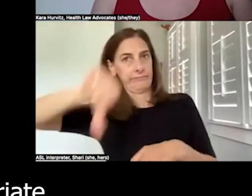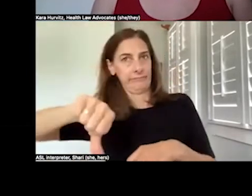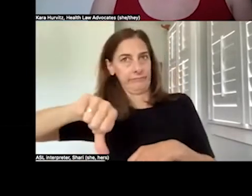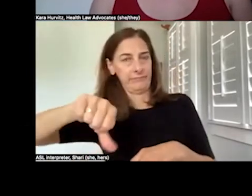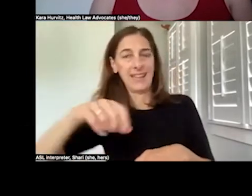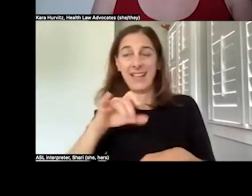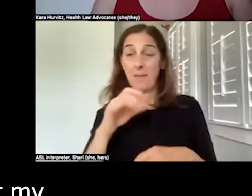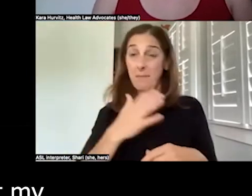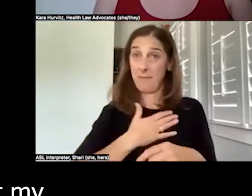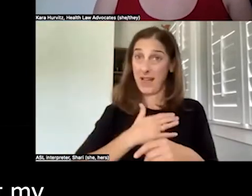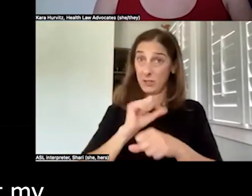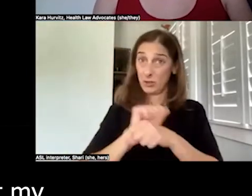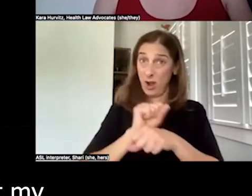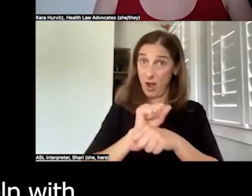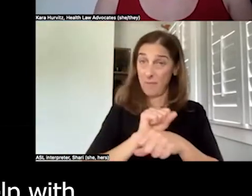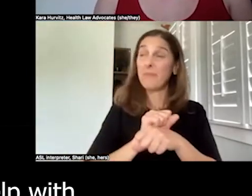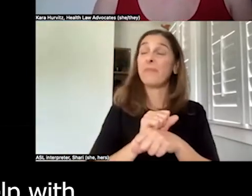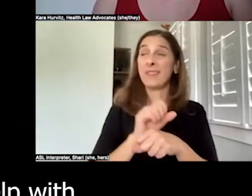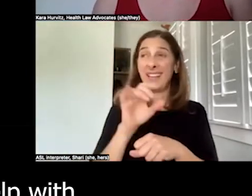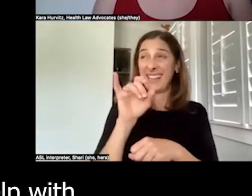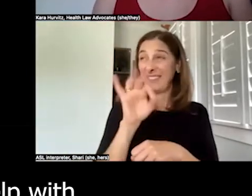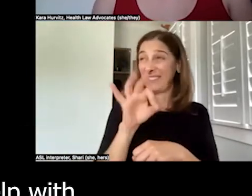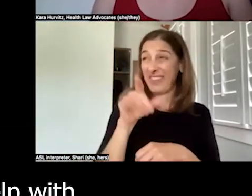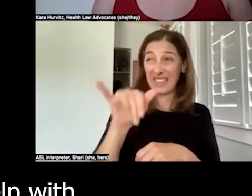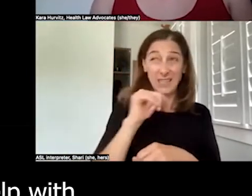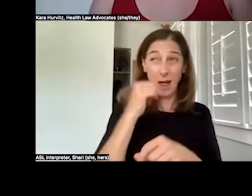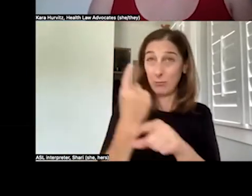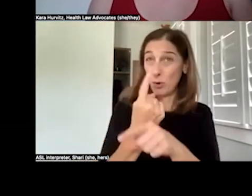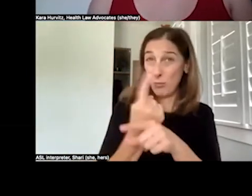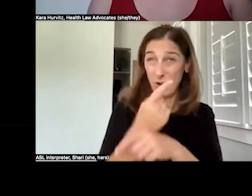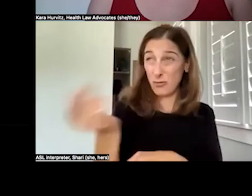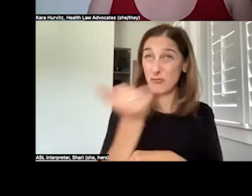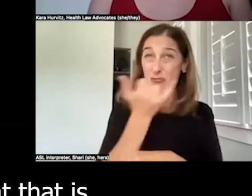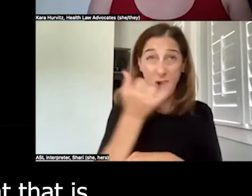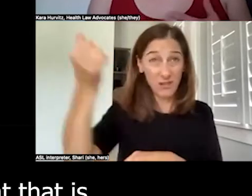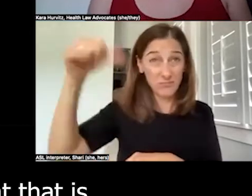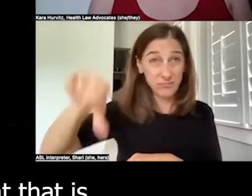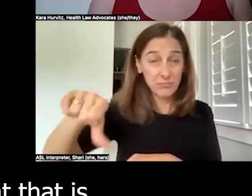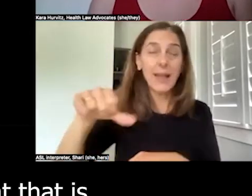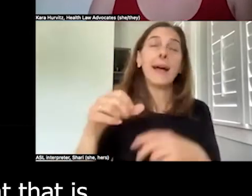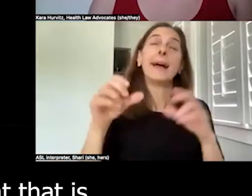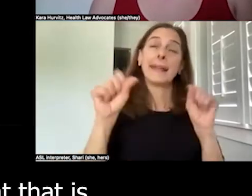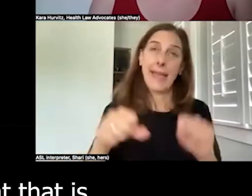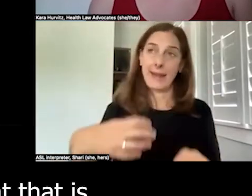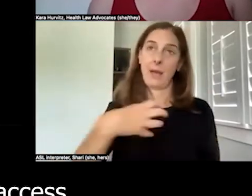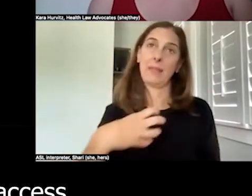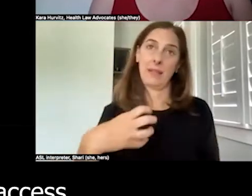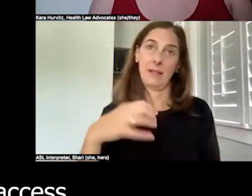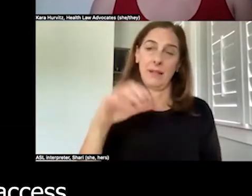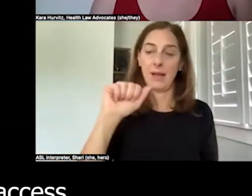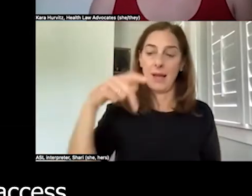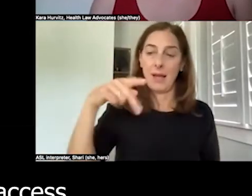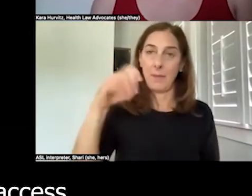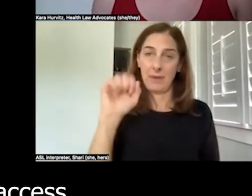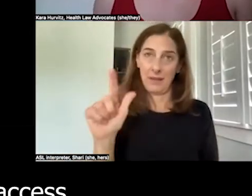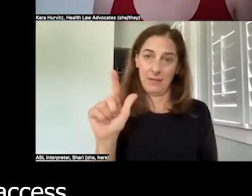appropriate. So that's something that my organization is happy to help with if you encounter it. And in general, be aware that that is a barrier